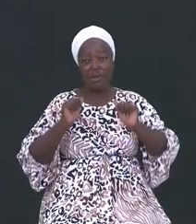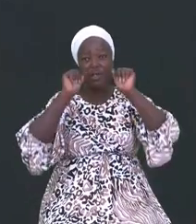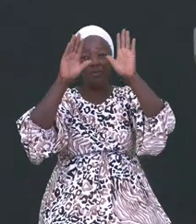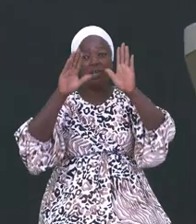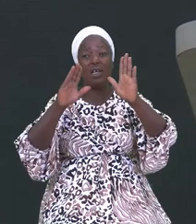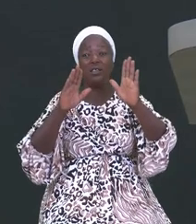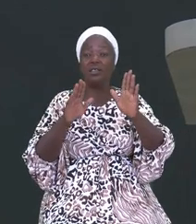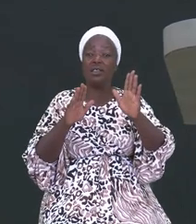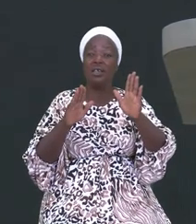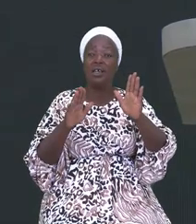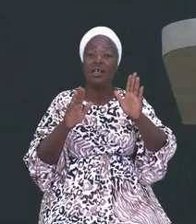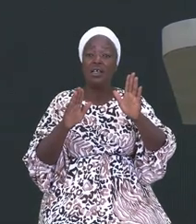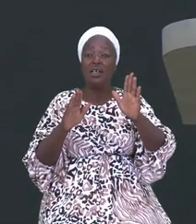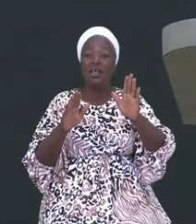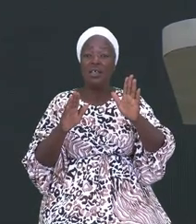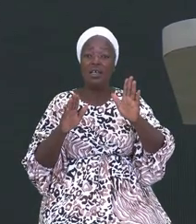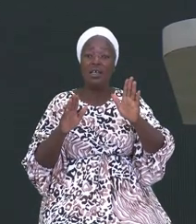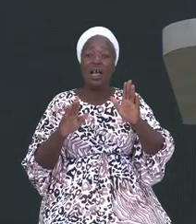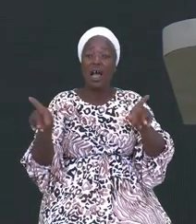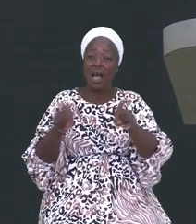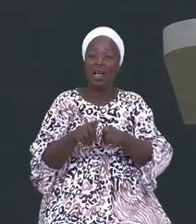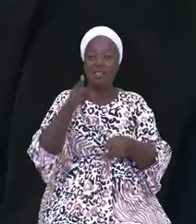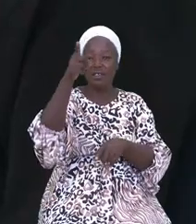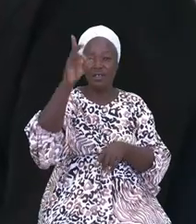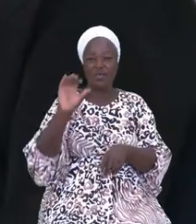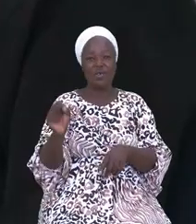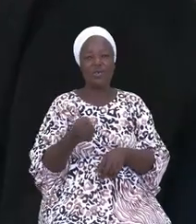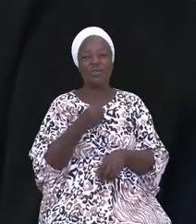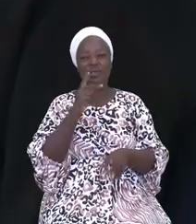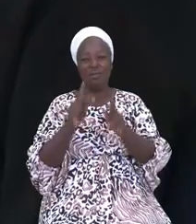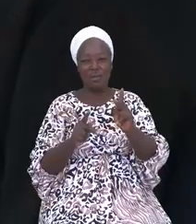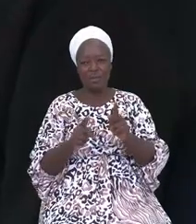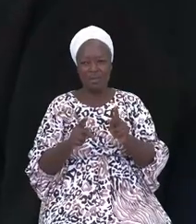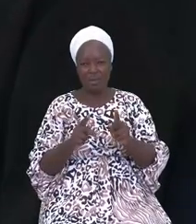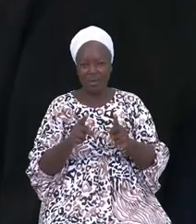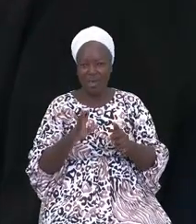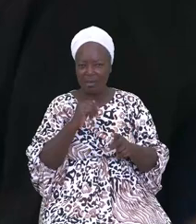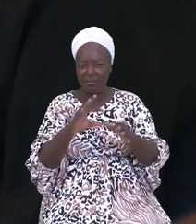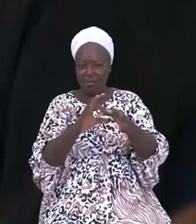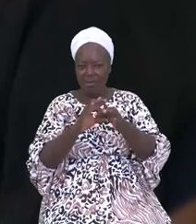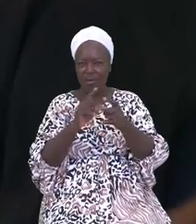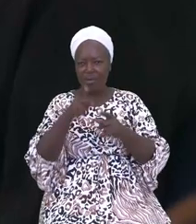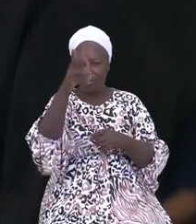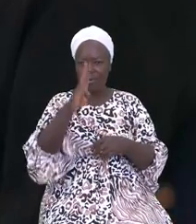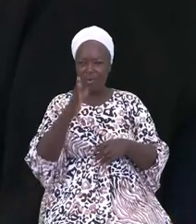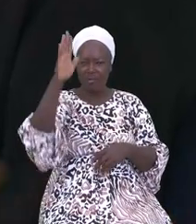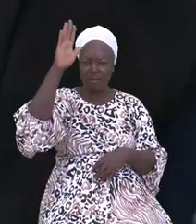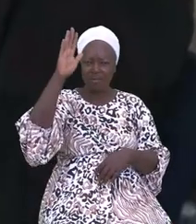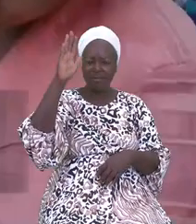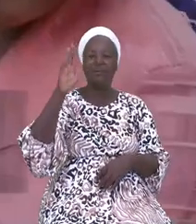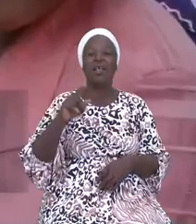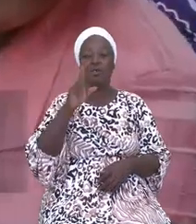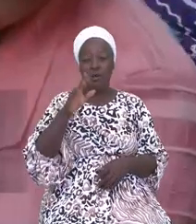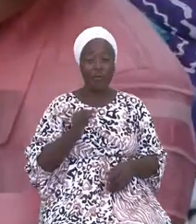as God's people. Anyone belonging to God there, your future is guaranteed.